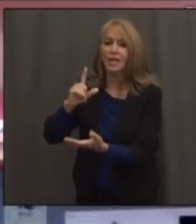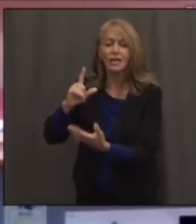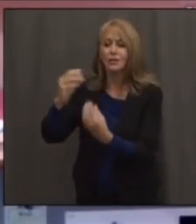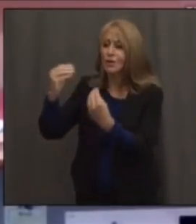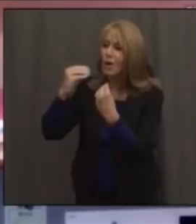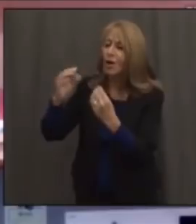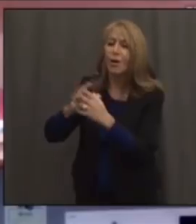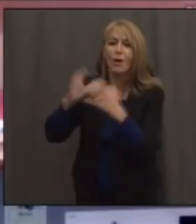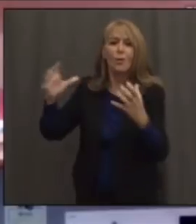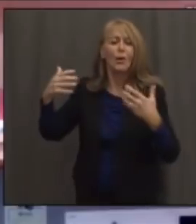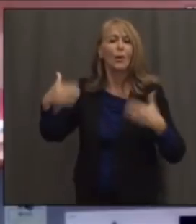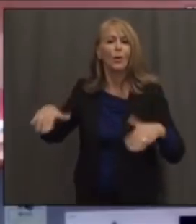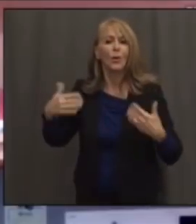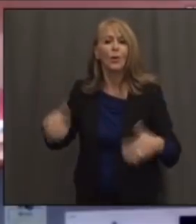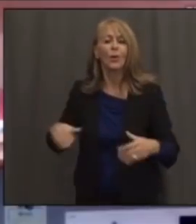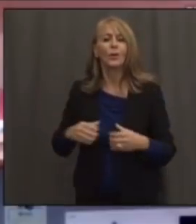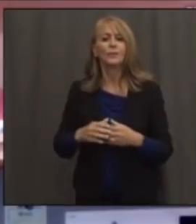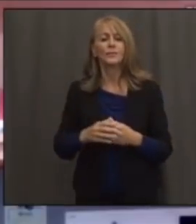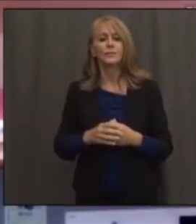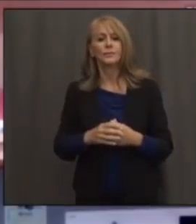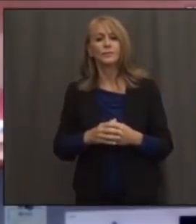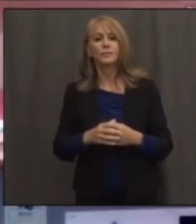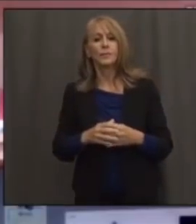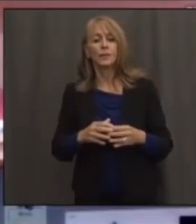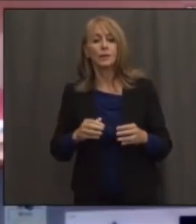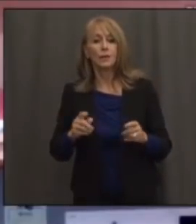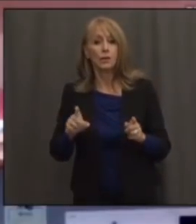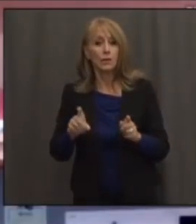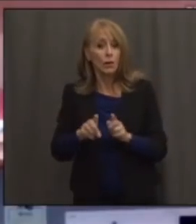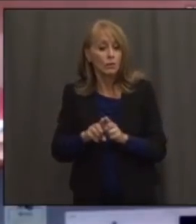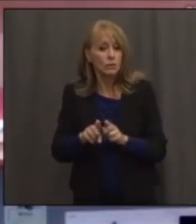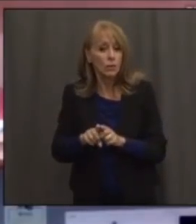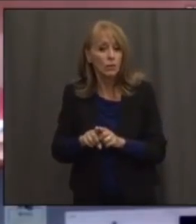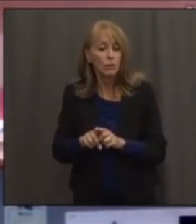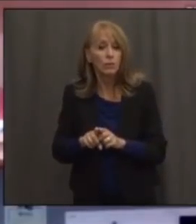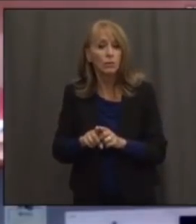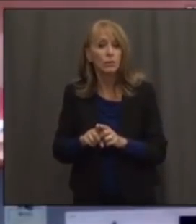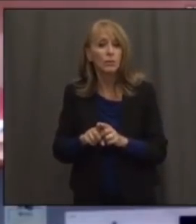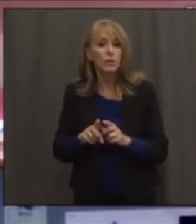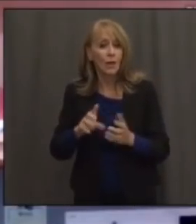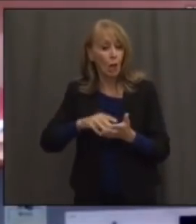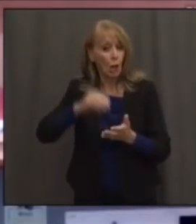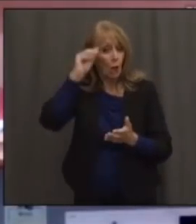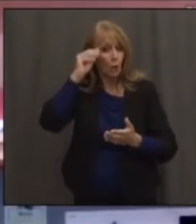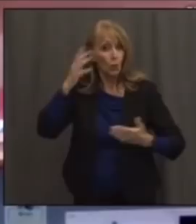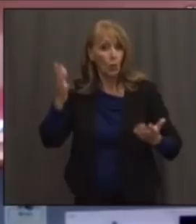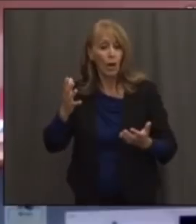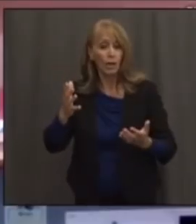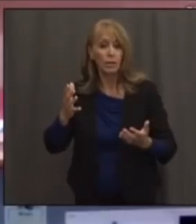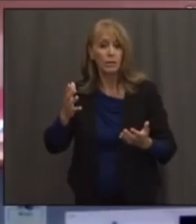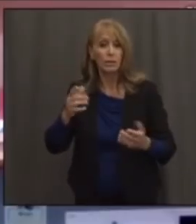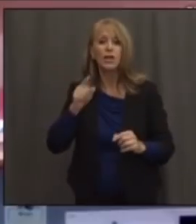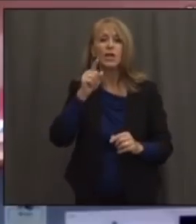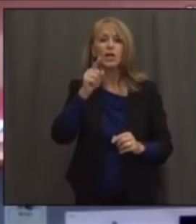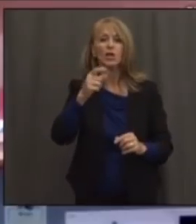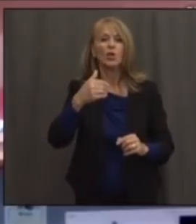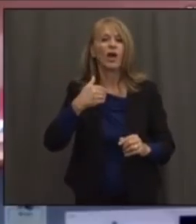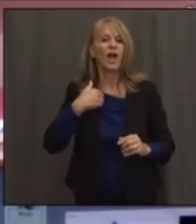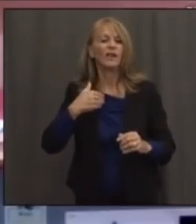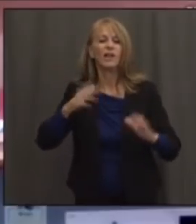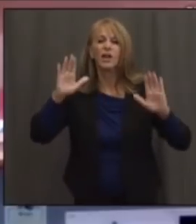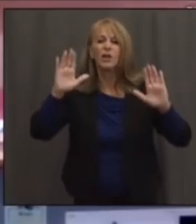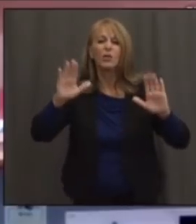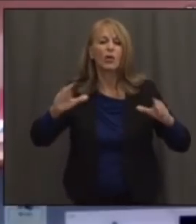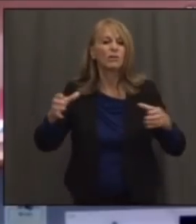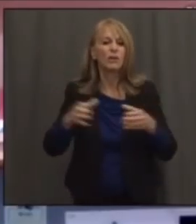ways. I also think that what I really learned through this whole process is what a great team you have around you,